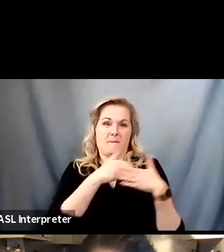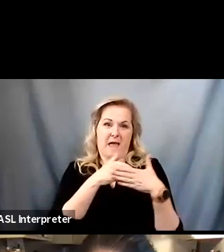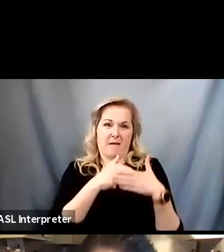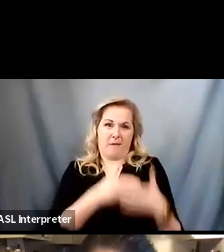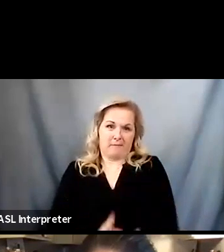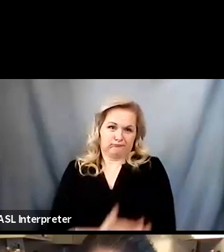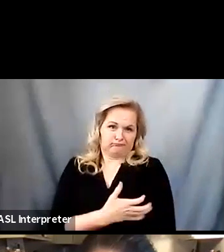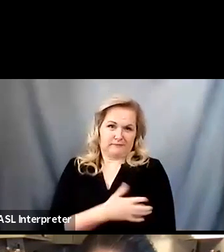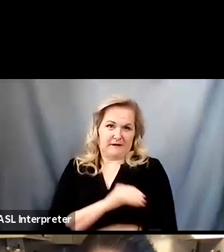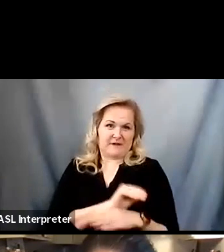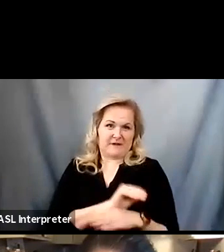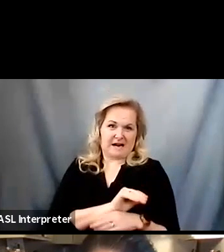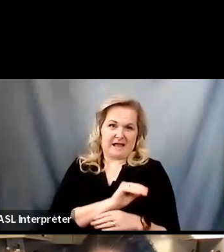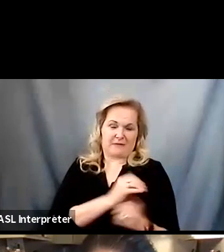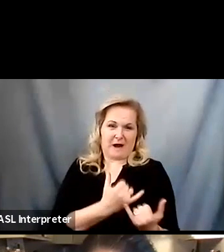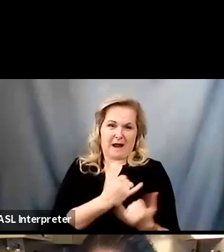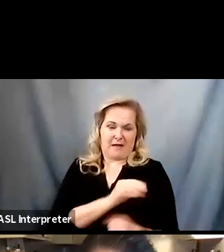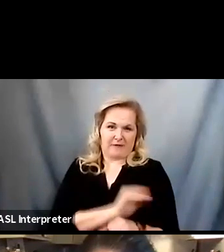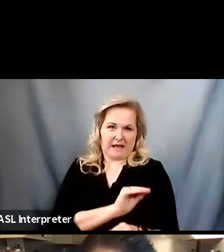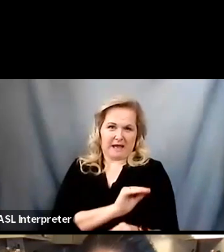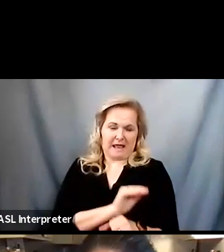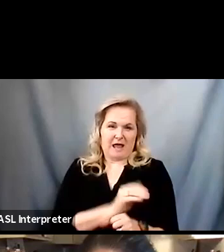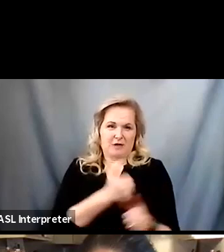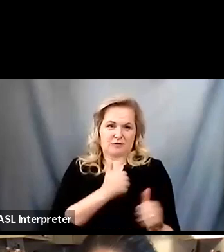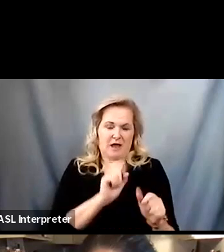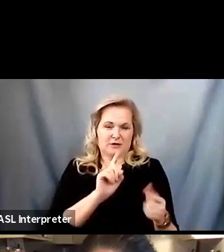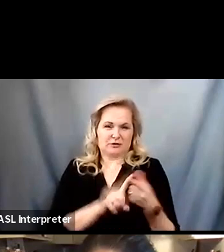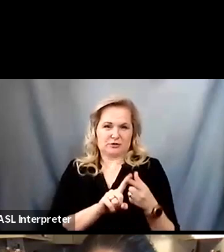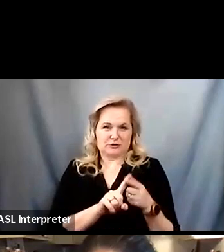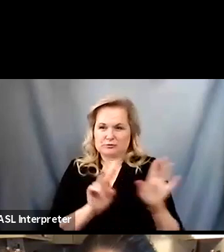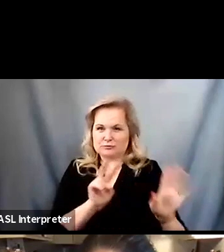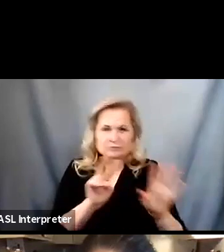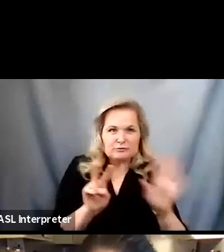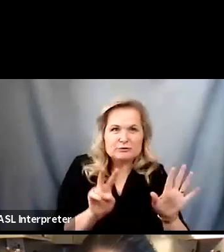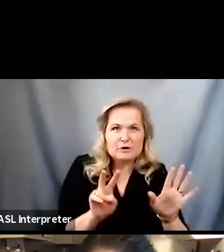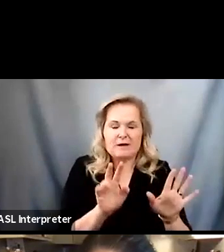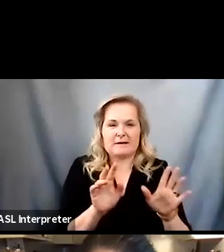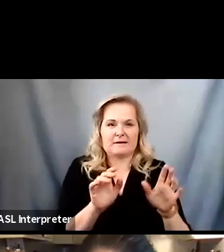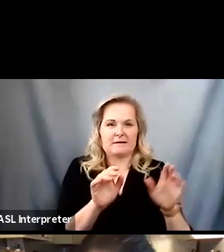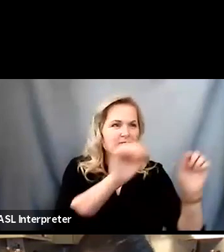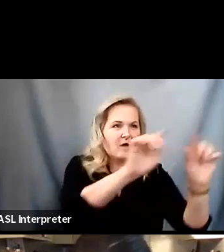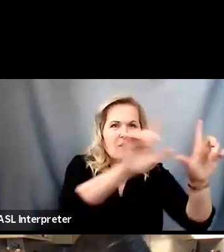now and trying to keep an eye on